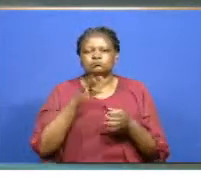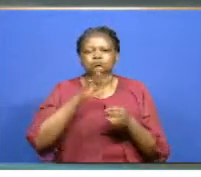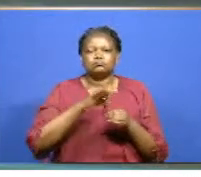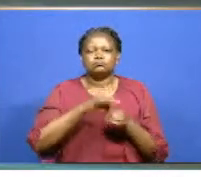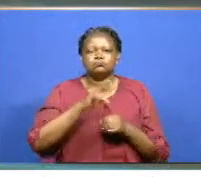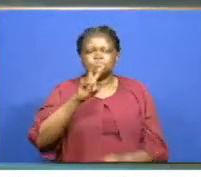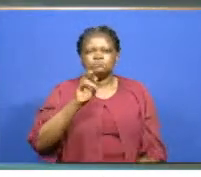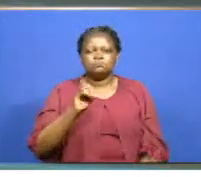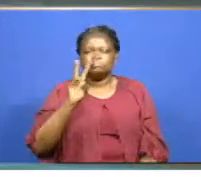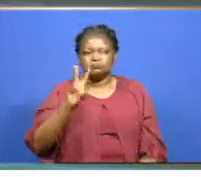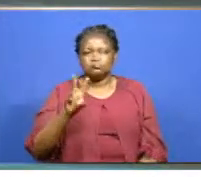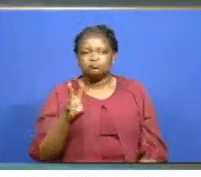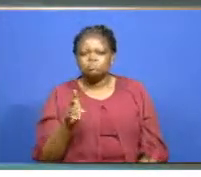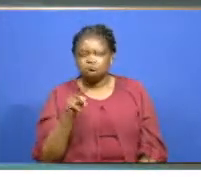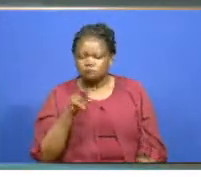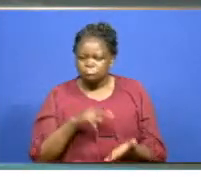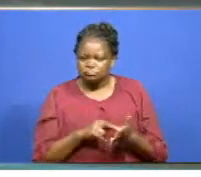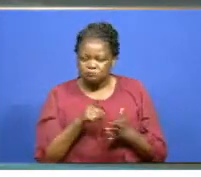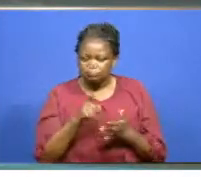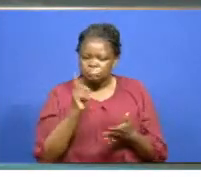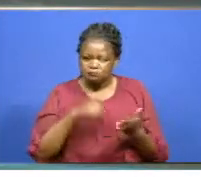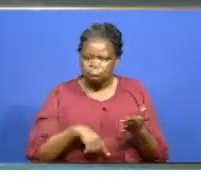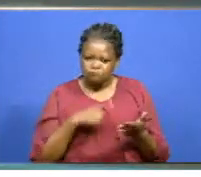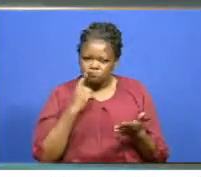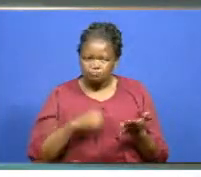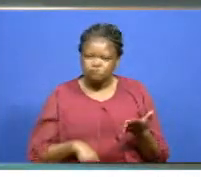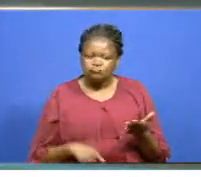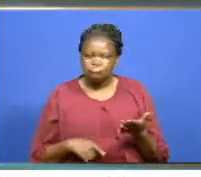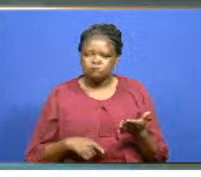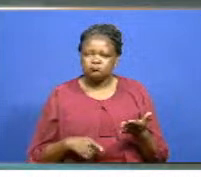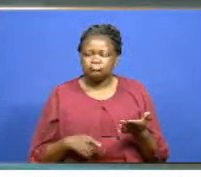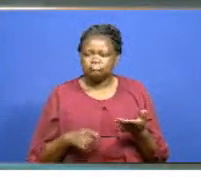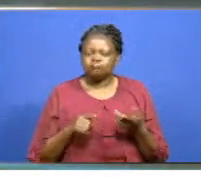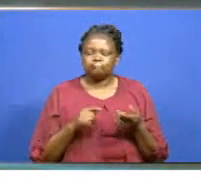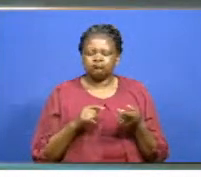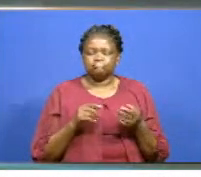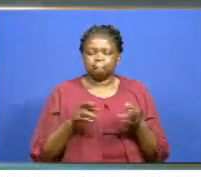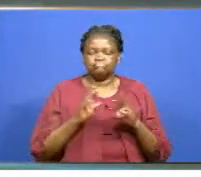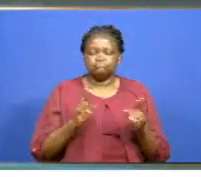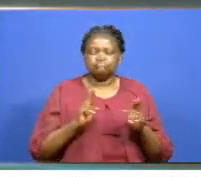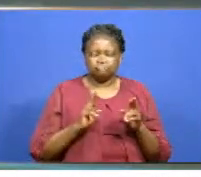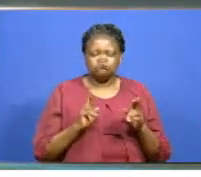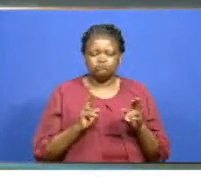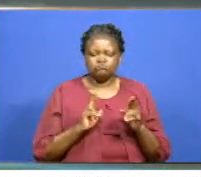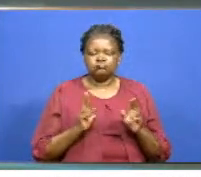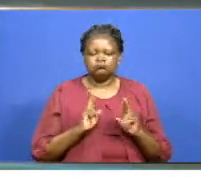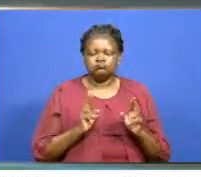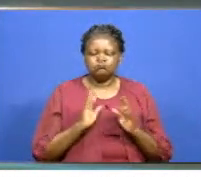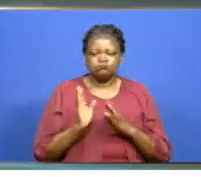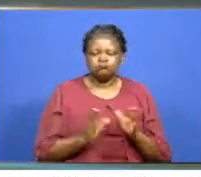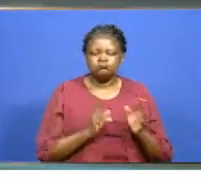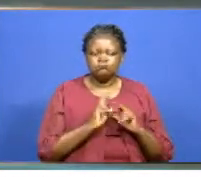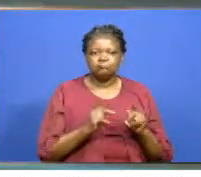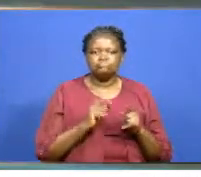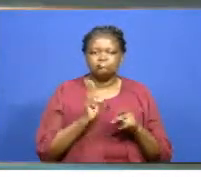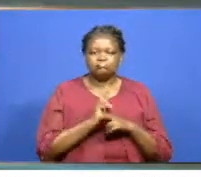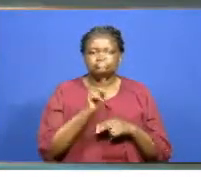2022. So this is what you call the dress rehearsal. Yes. So if they use these